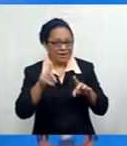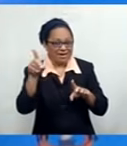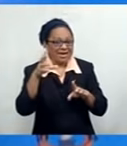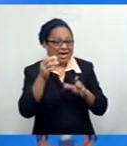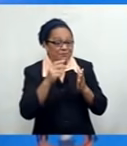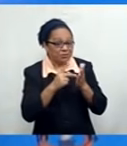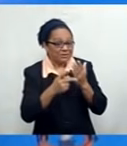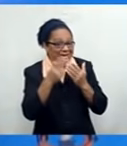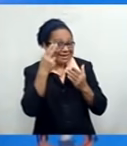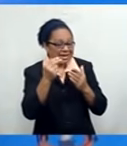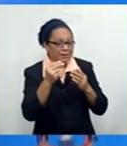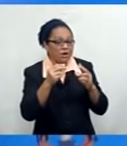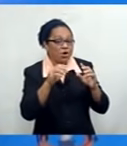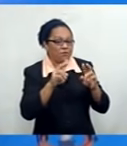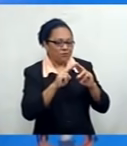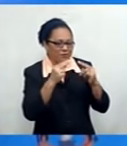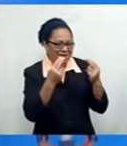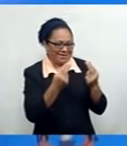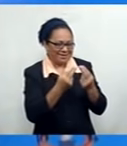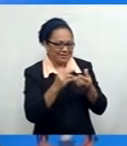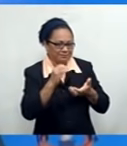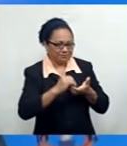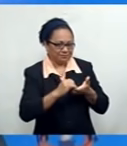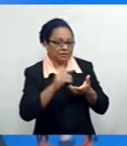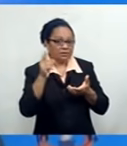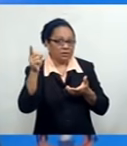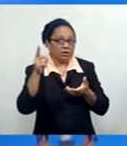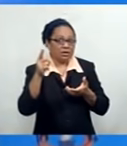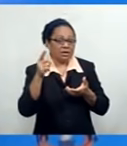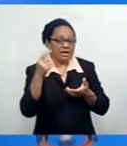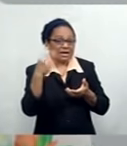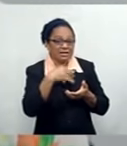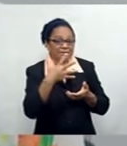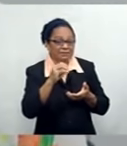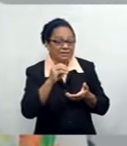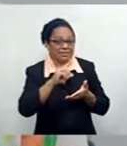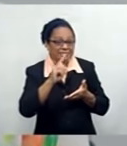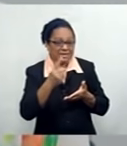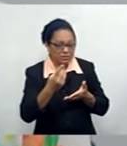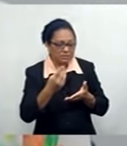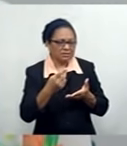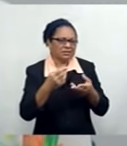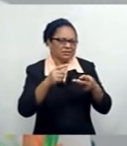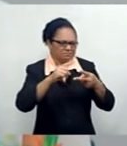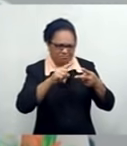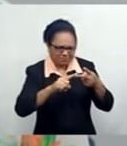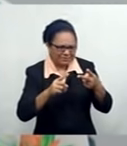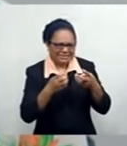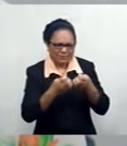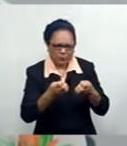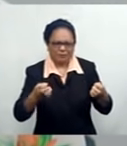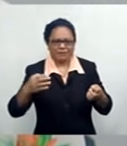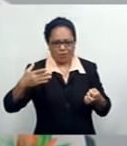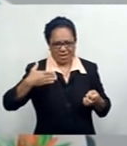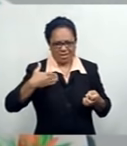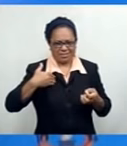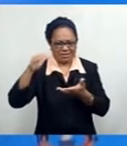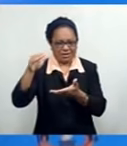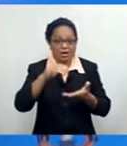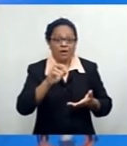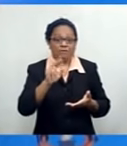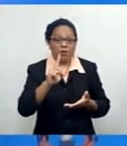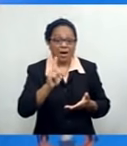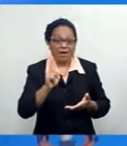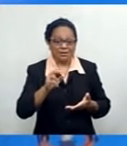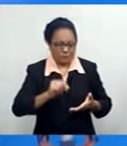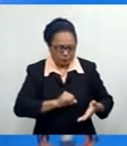also procured 170,000 Australian dollars worth of perinatal and obstetrics equipment. 4 fetal